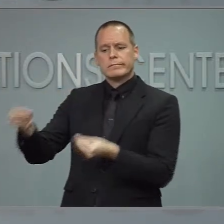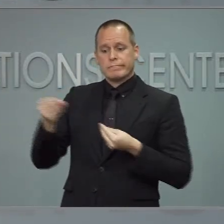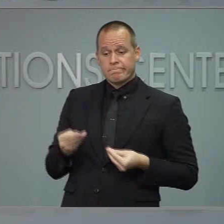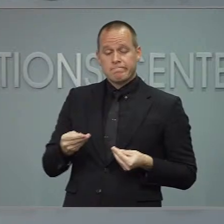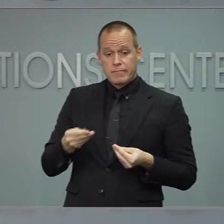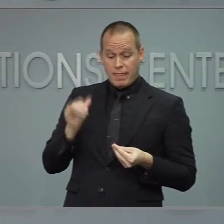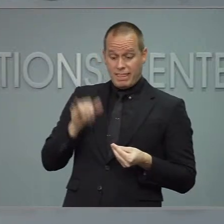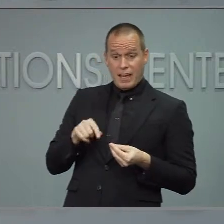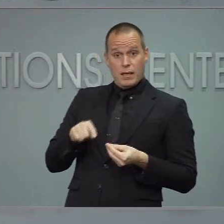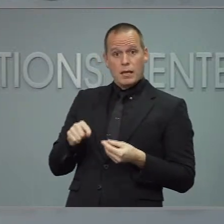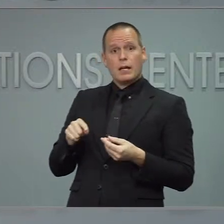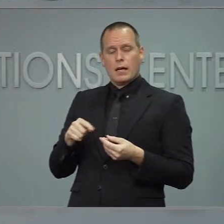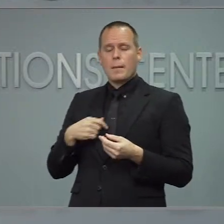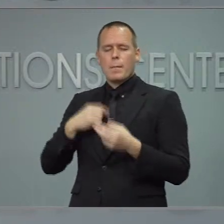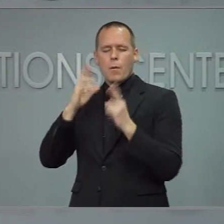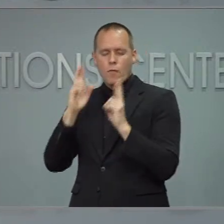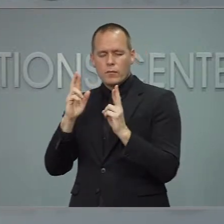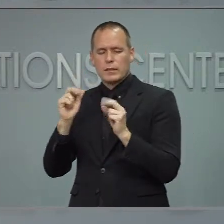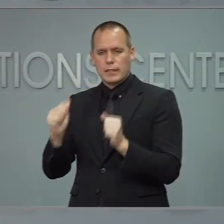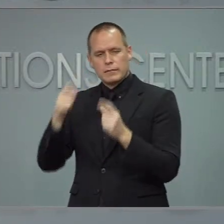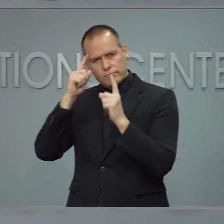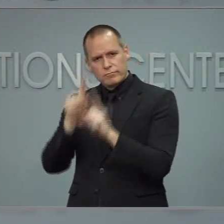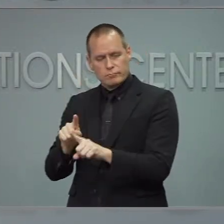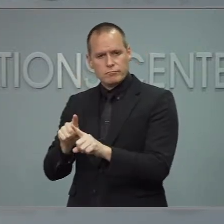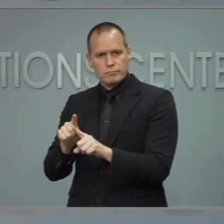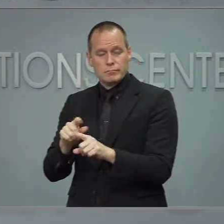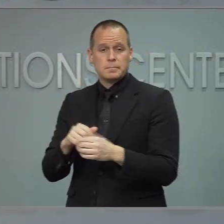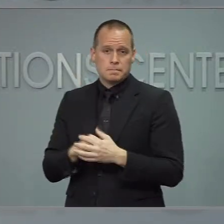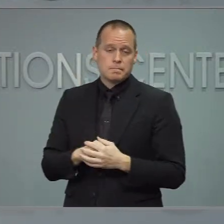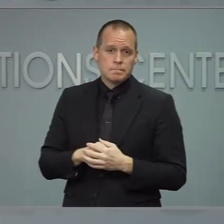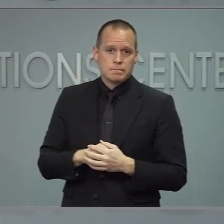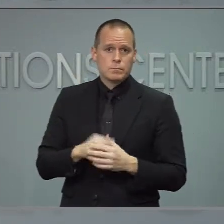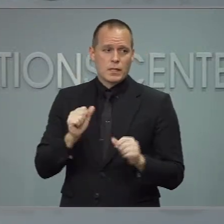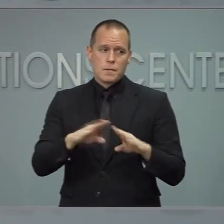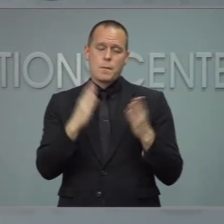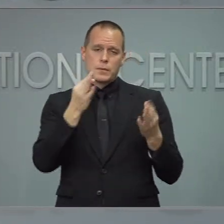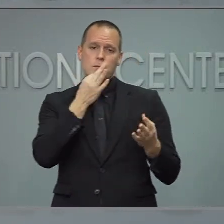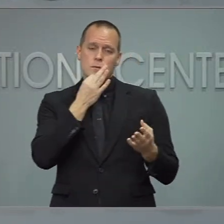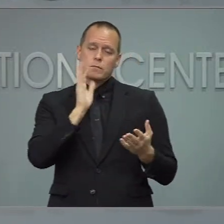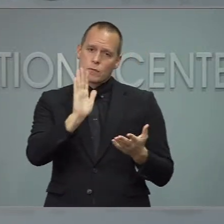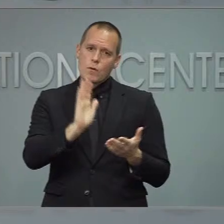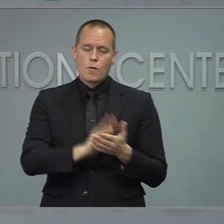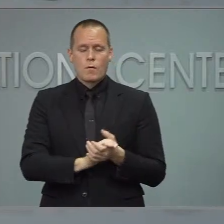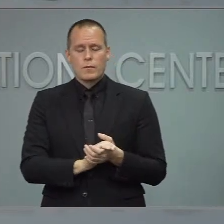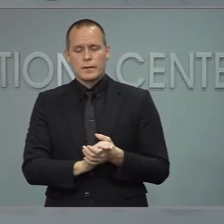that we can announce soon. Next question, please.